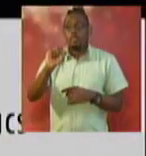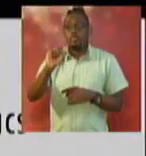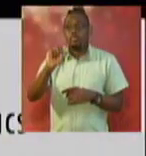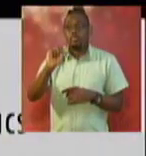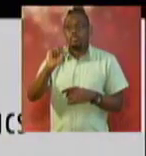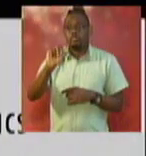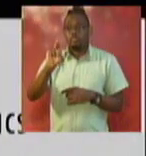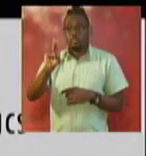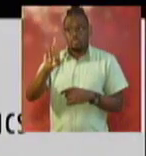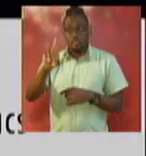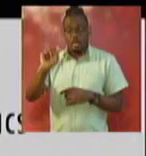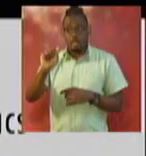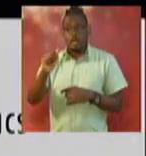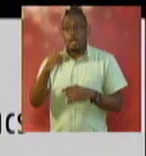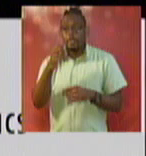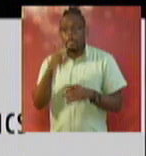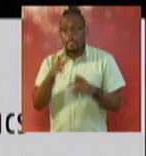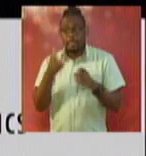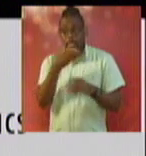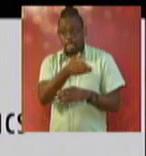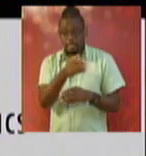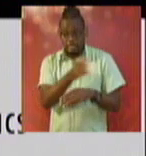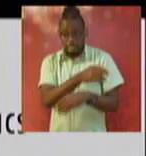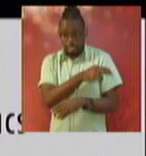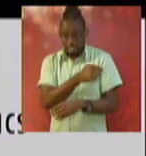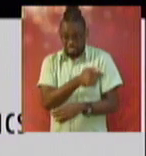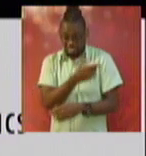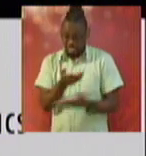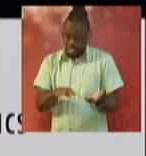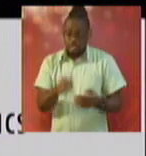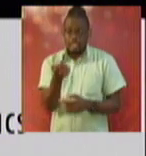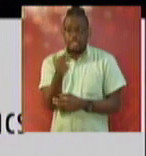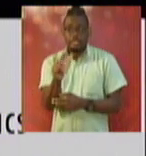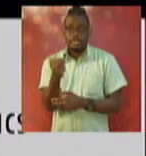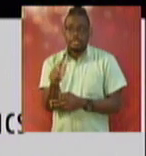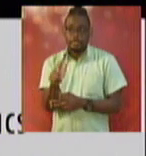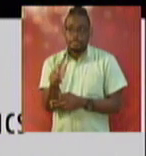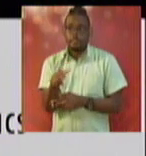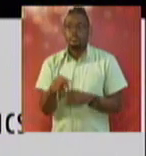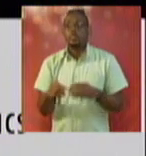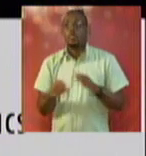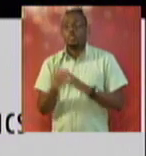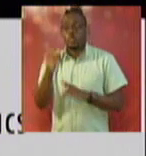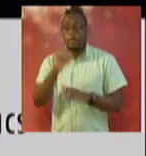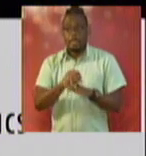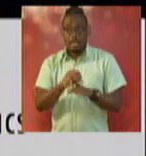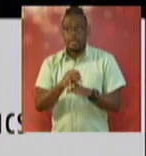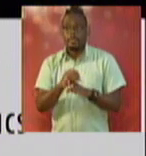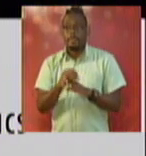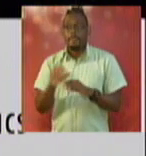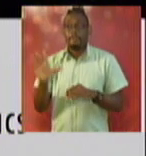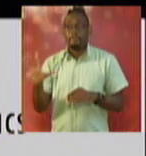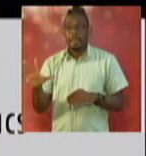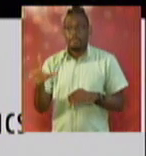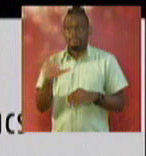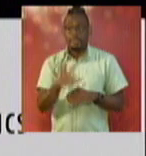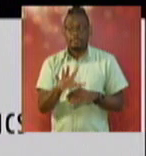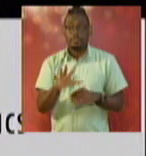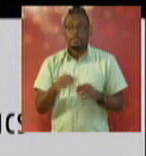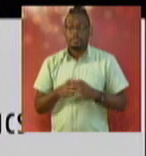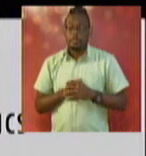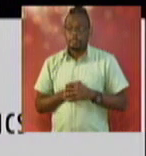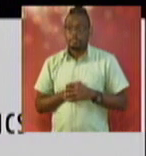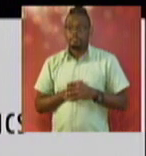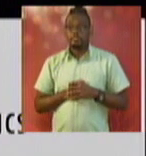Most of them occurring in September and in October, 5 each. And I would like to break down for you here